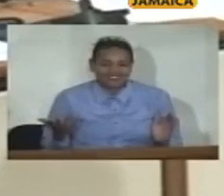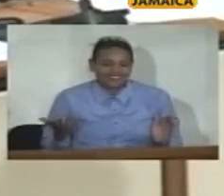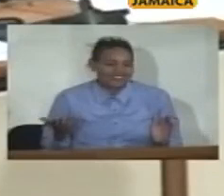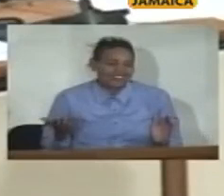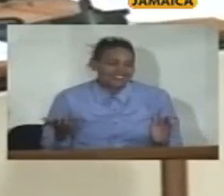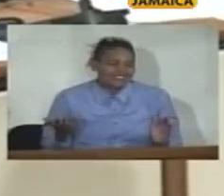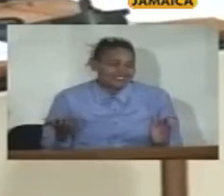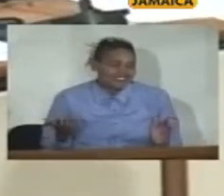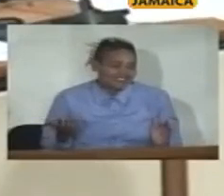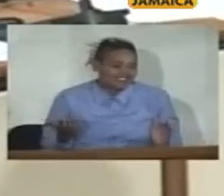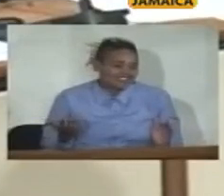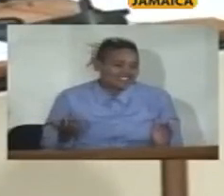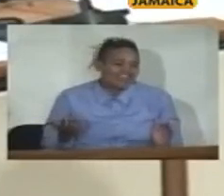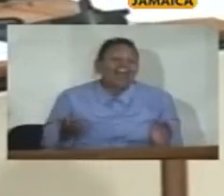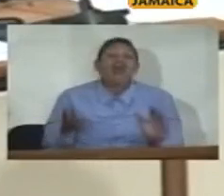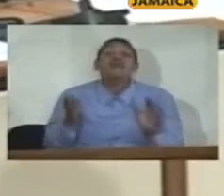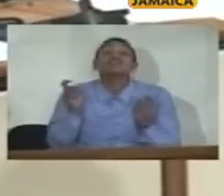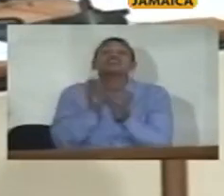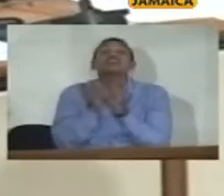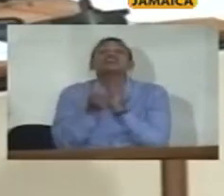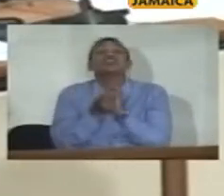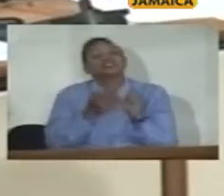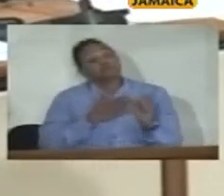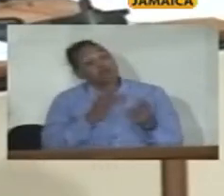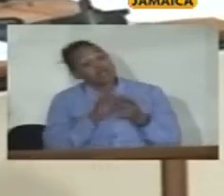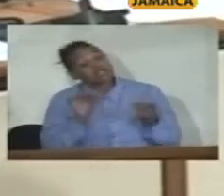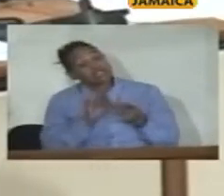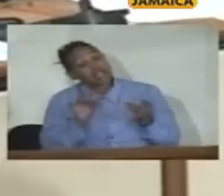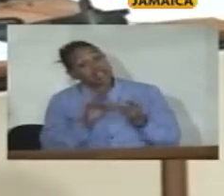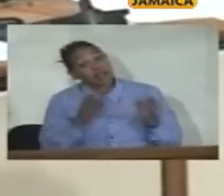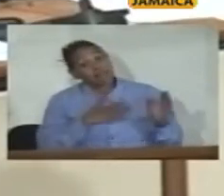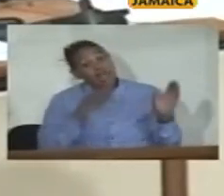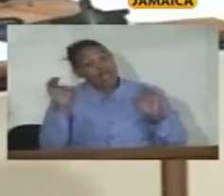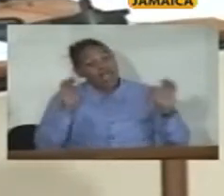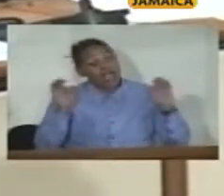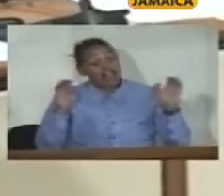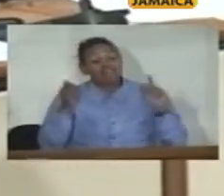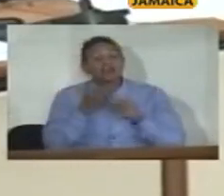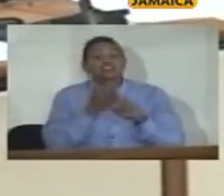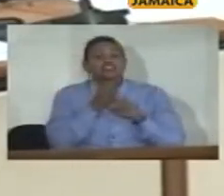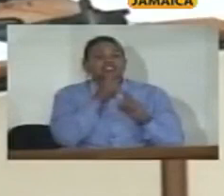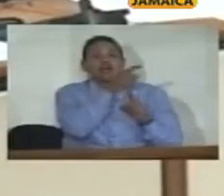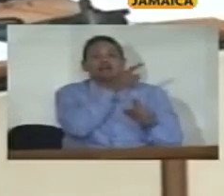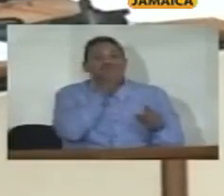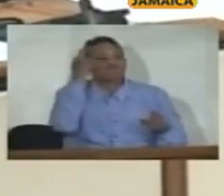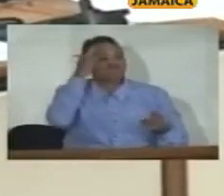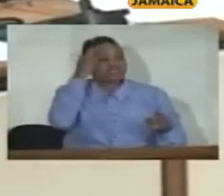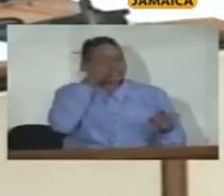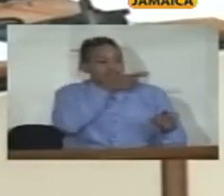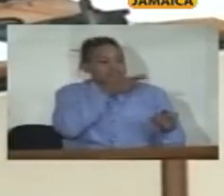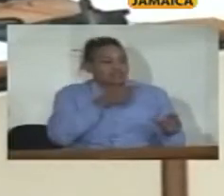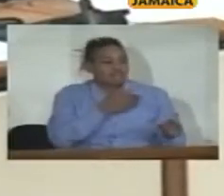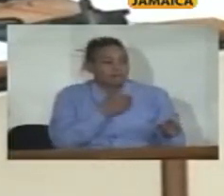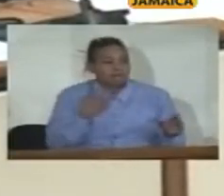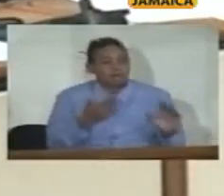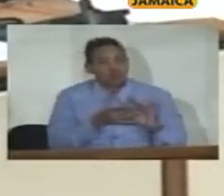of withdrawing from my evaluation as to the motive of the member